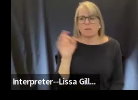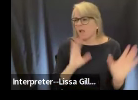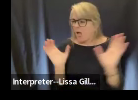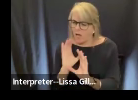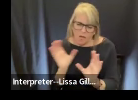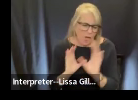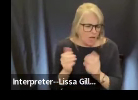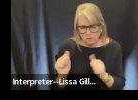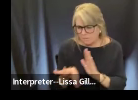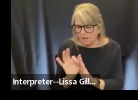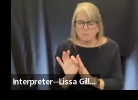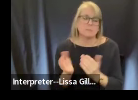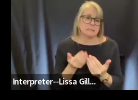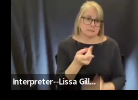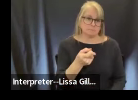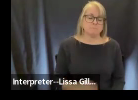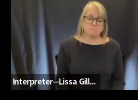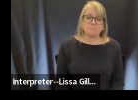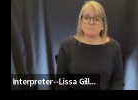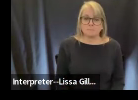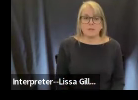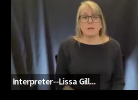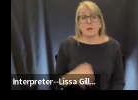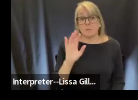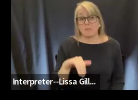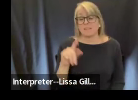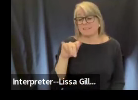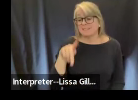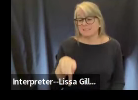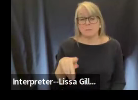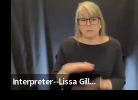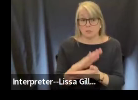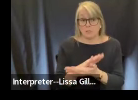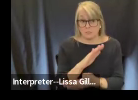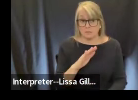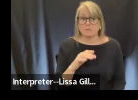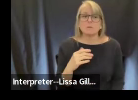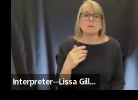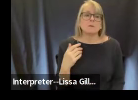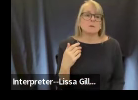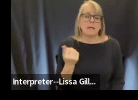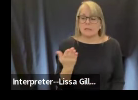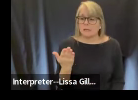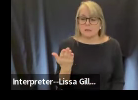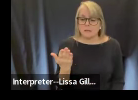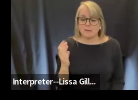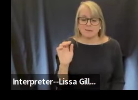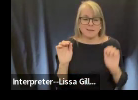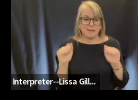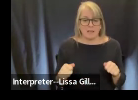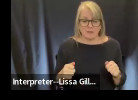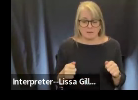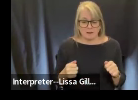trying to find this stuff. But this is one of those tip sheets here, talking about keeping anything that can burn at least 3 feet